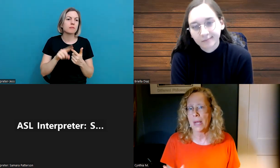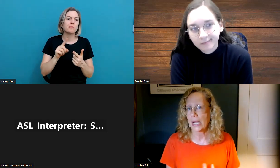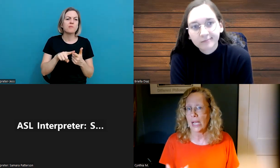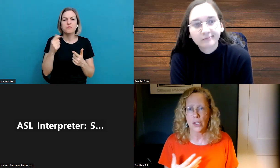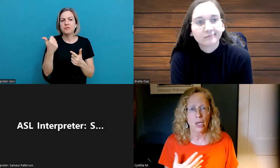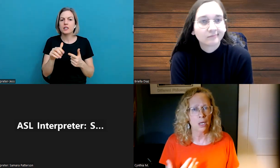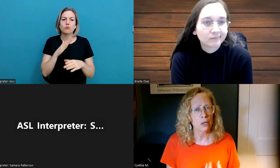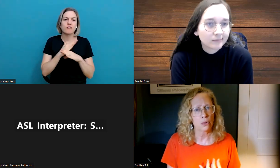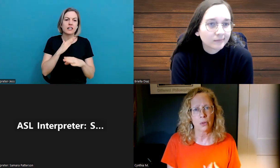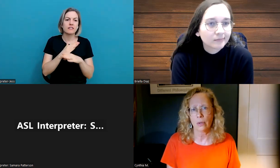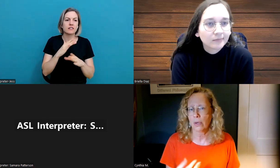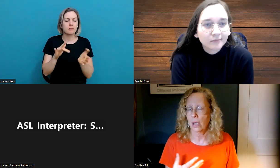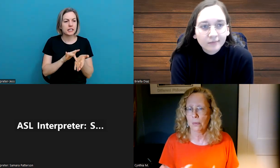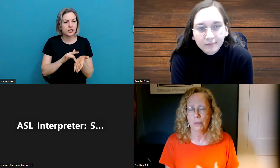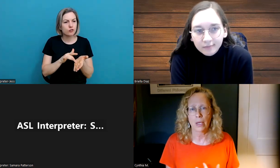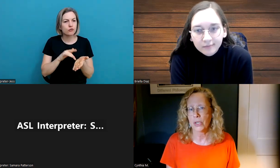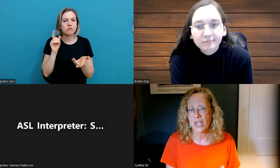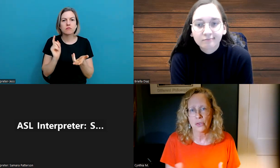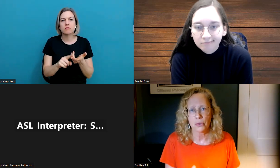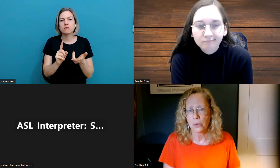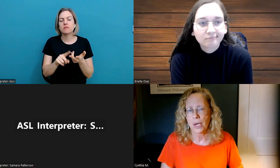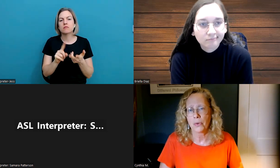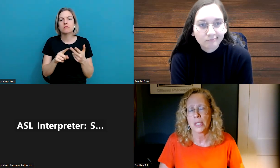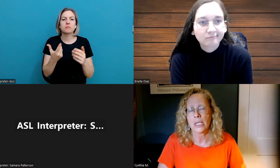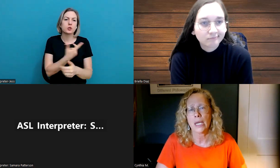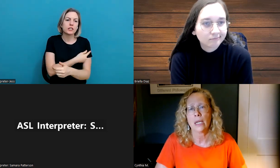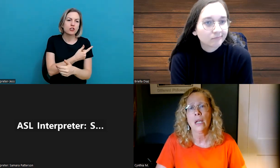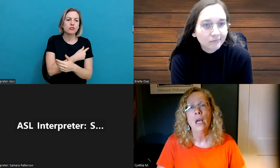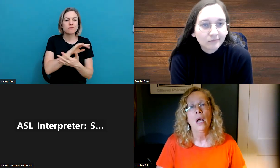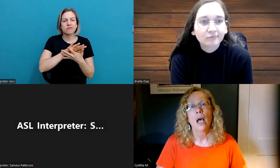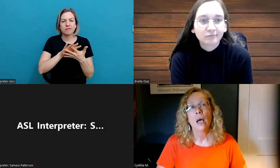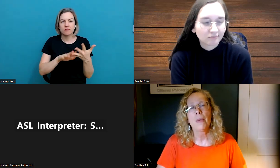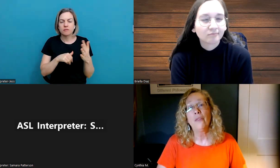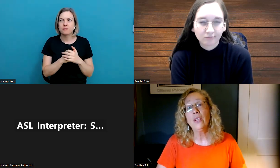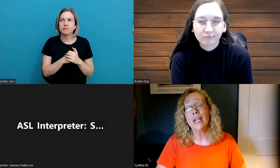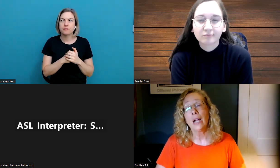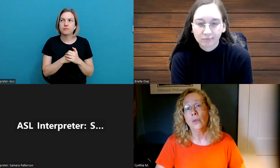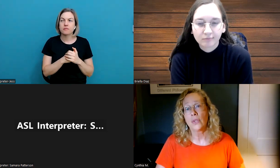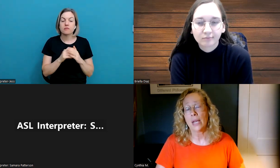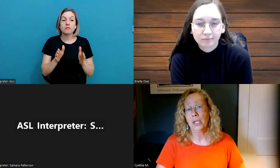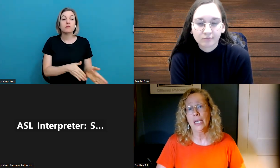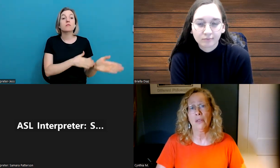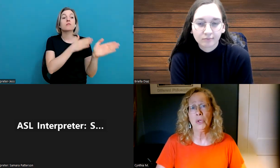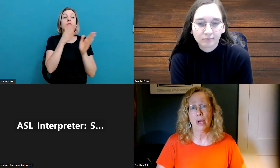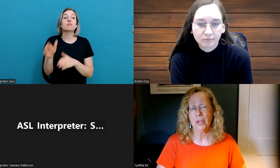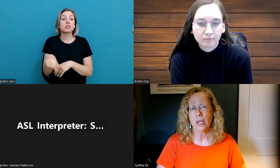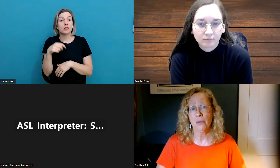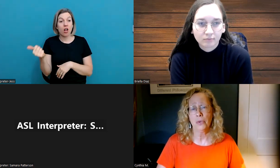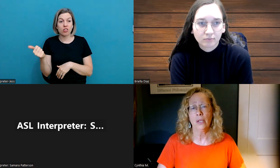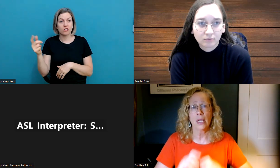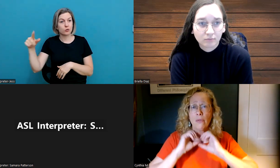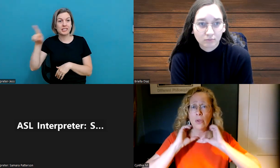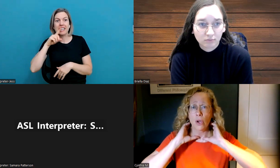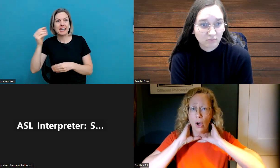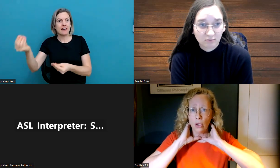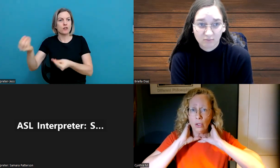preventive medications or immunizations or whatever is needed. Everything else, they really give you everything up